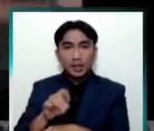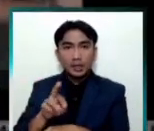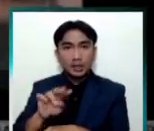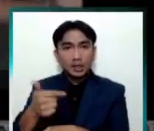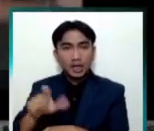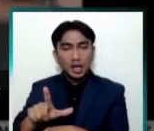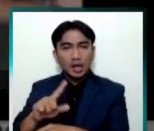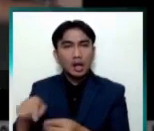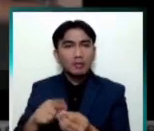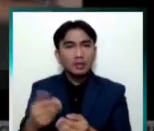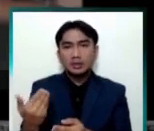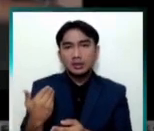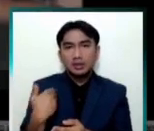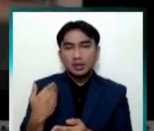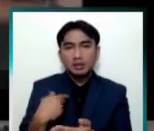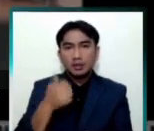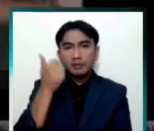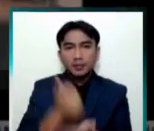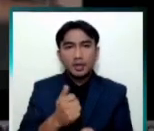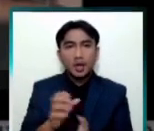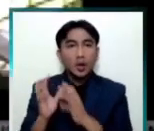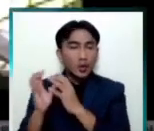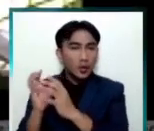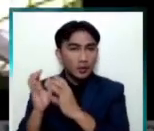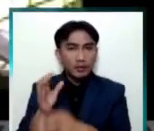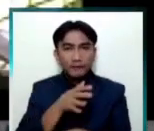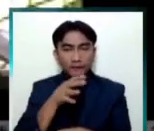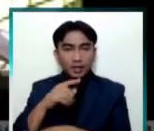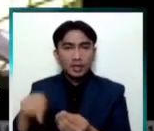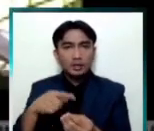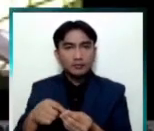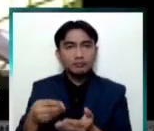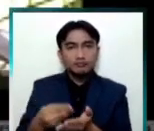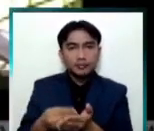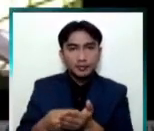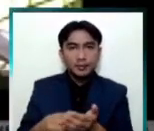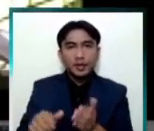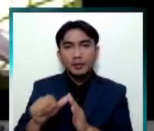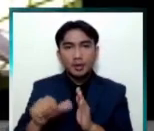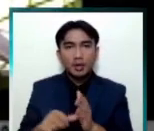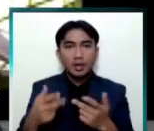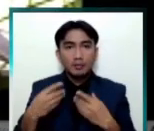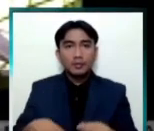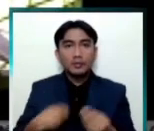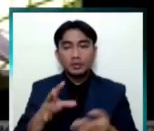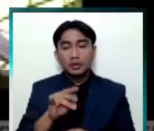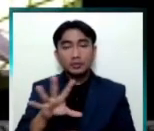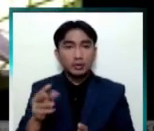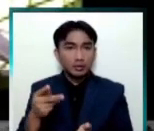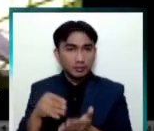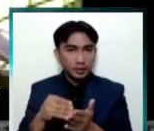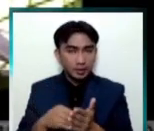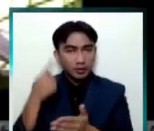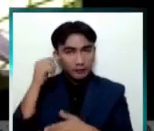pa naipatutupad na Coconut Farmers and Industry Trust Fund Act na naglalaan ng 75 billion pesos para sa farmer beneficiaries